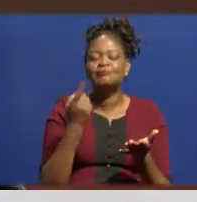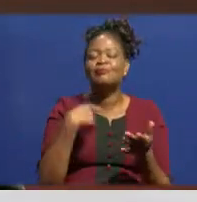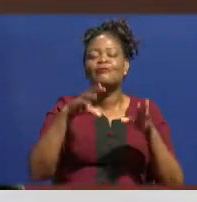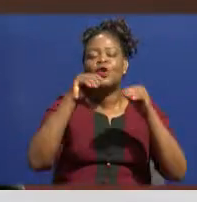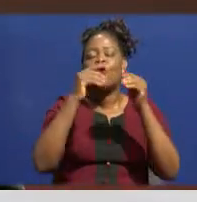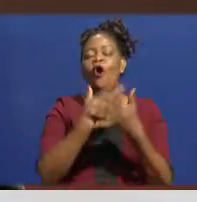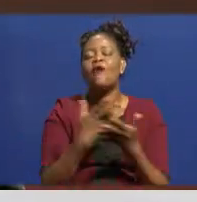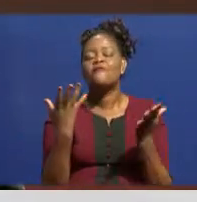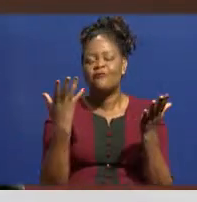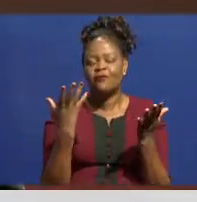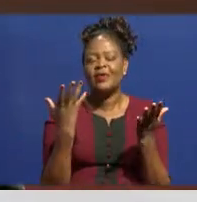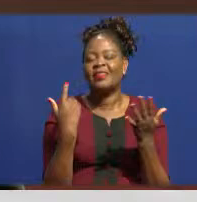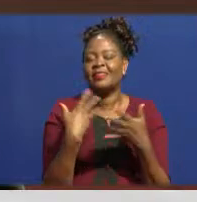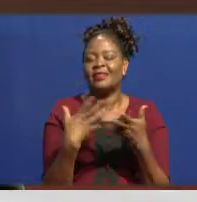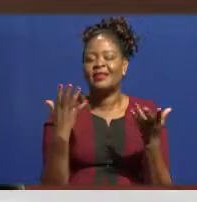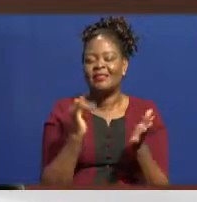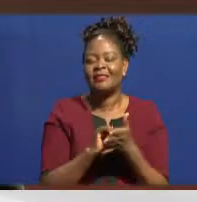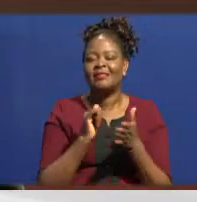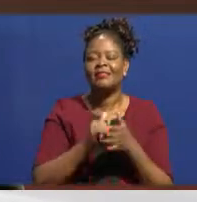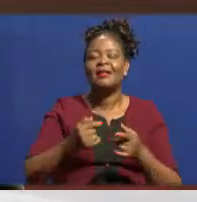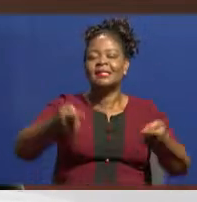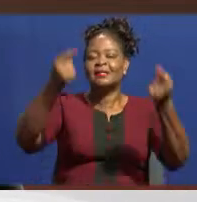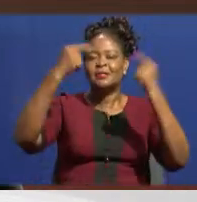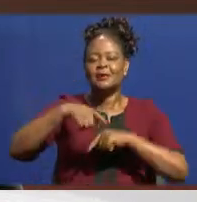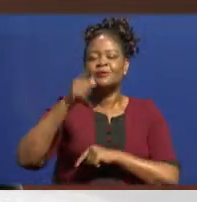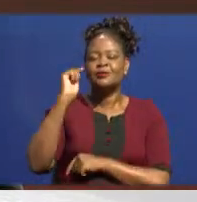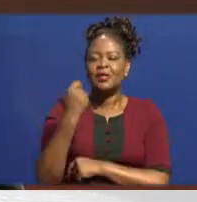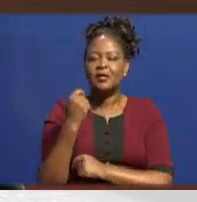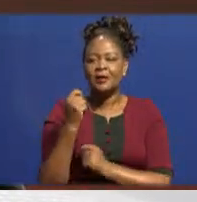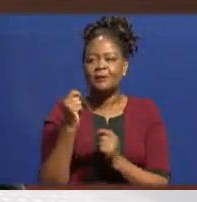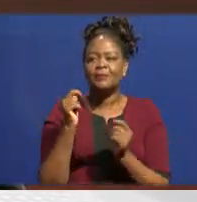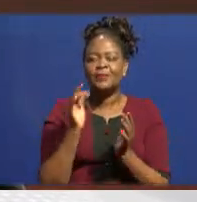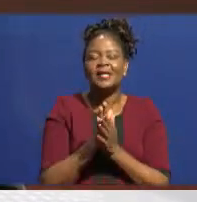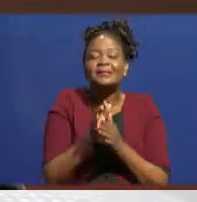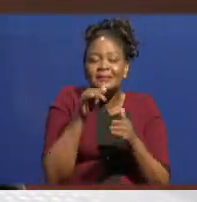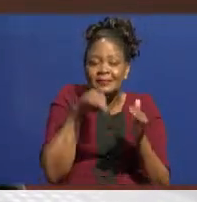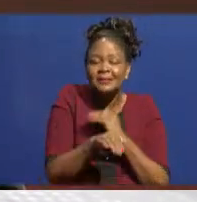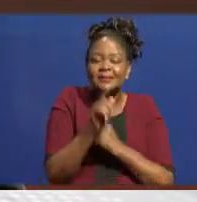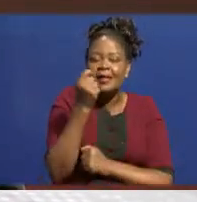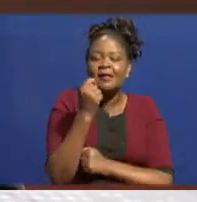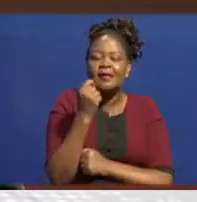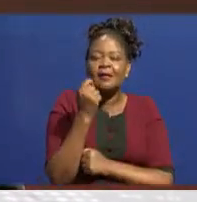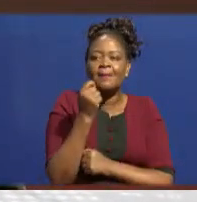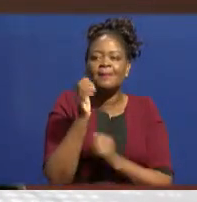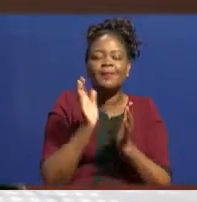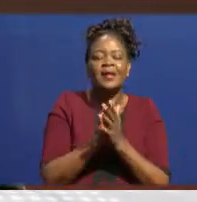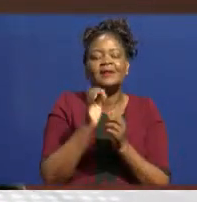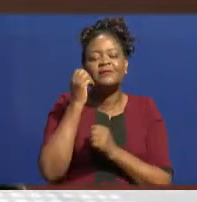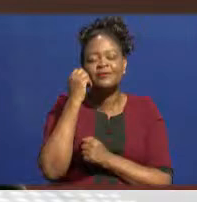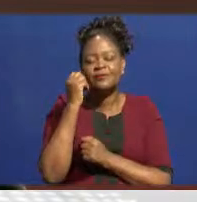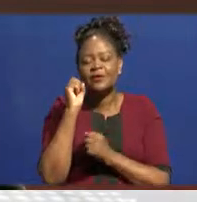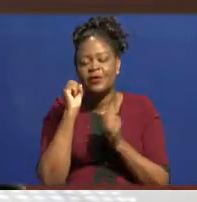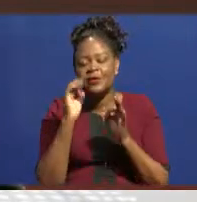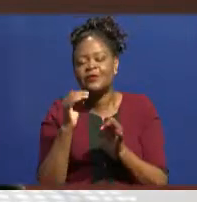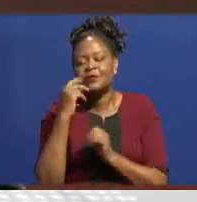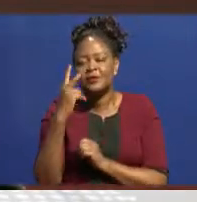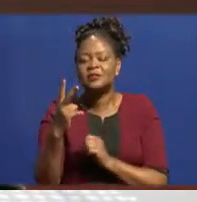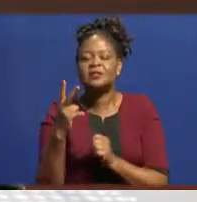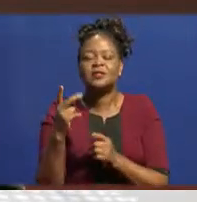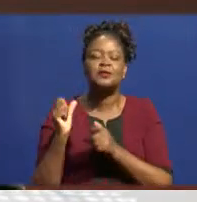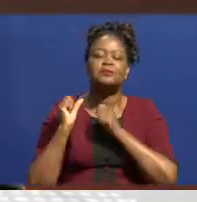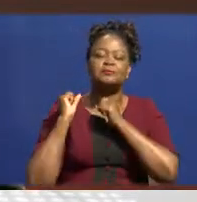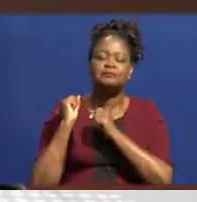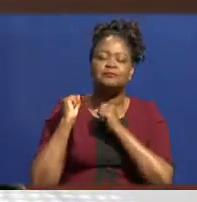of every commodity that comes into the country, and it's within the country. And if you see bags